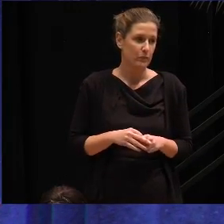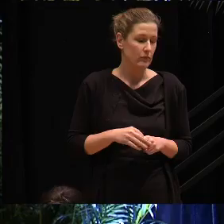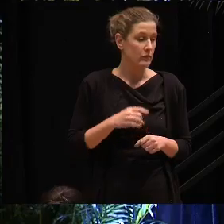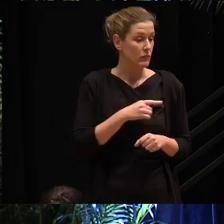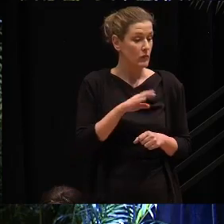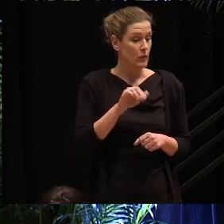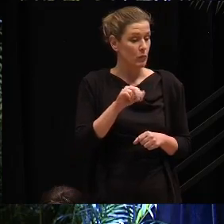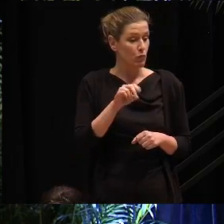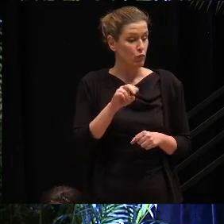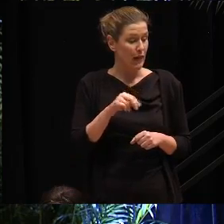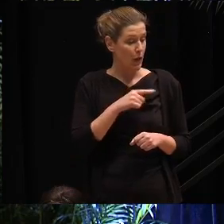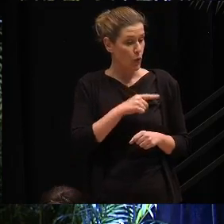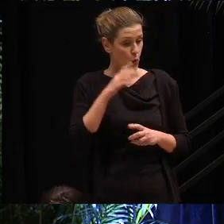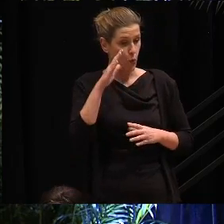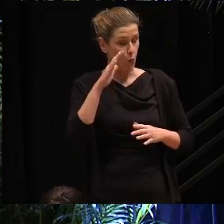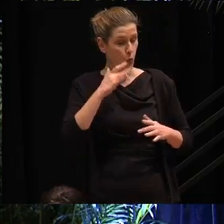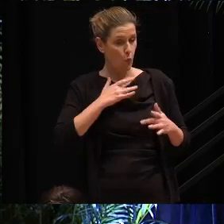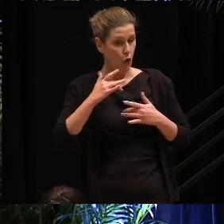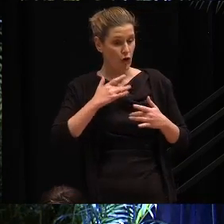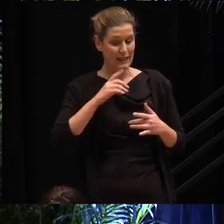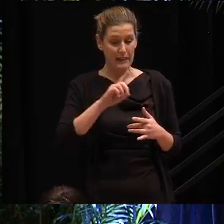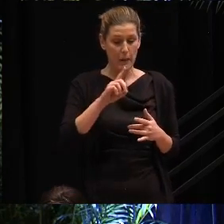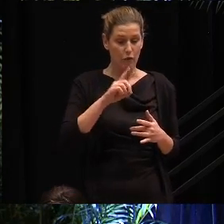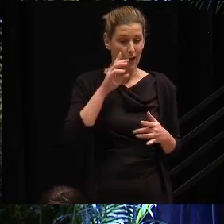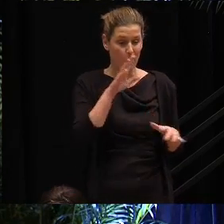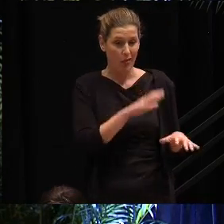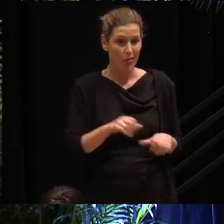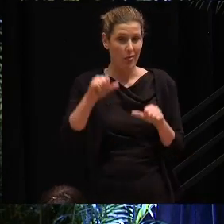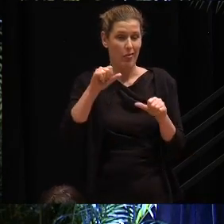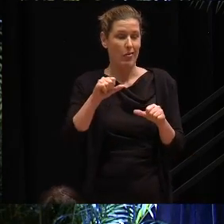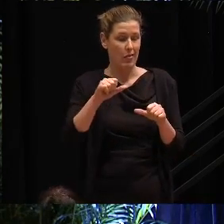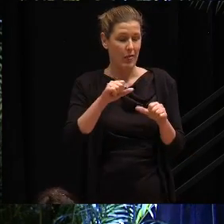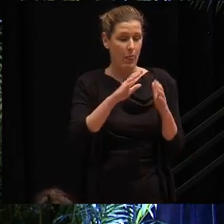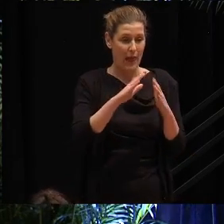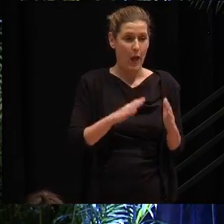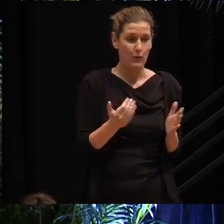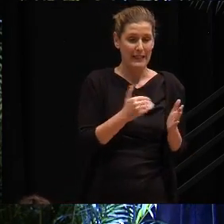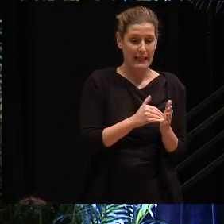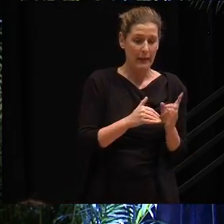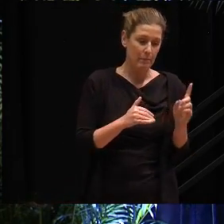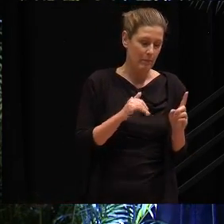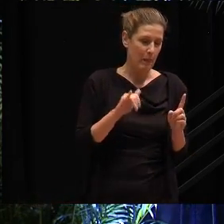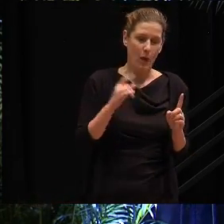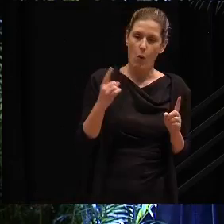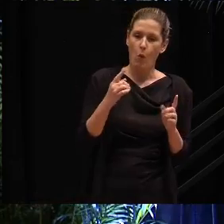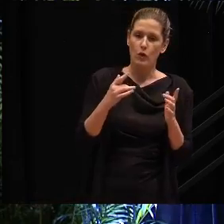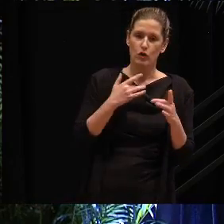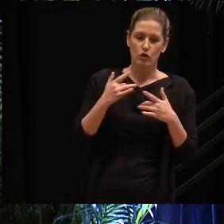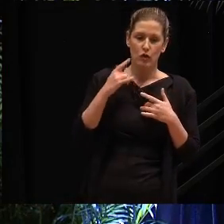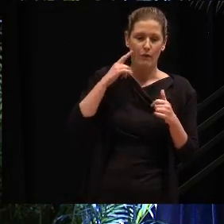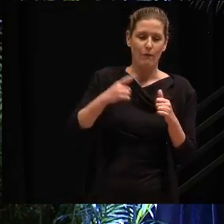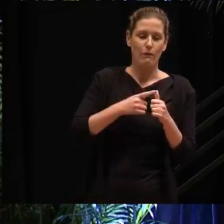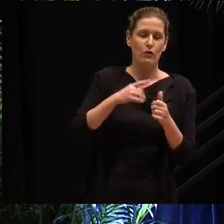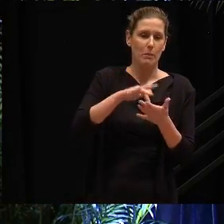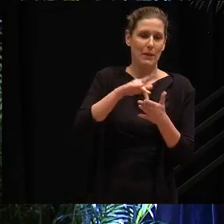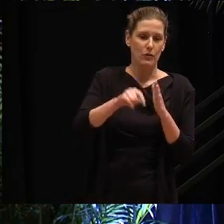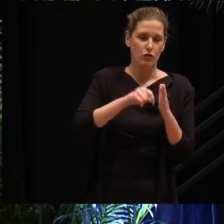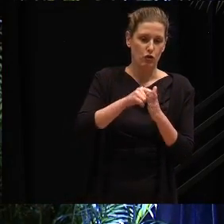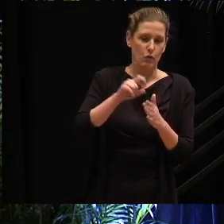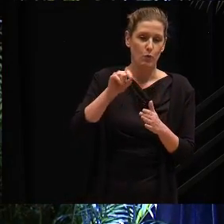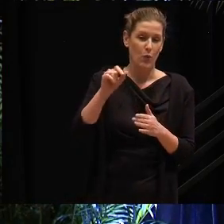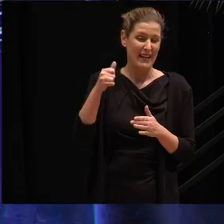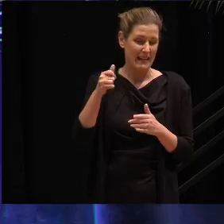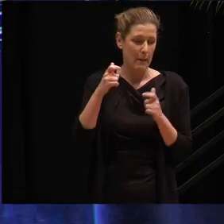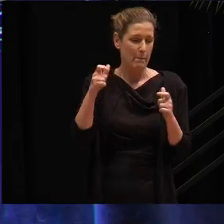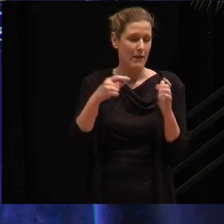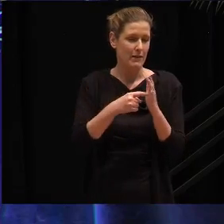worried Democrats are going to retake the House? That's always a concern for the first midterm. 2010 was a huge